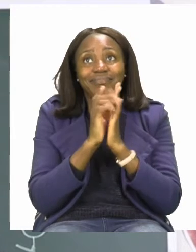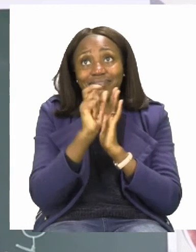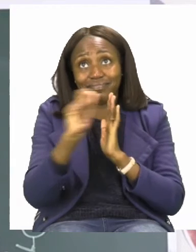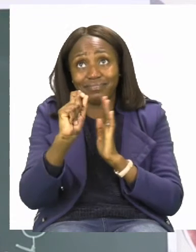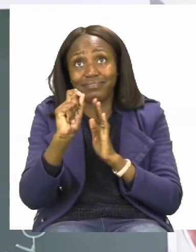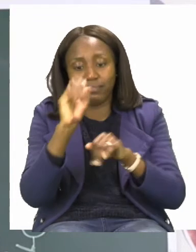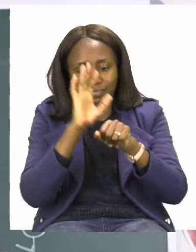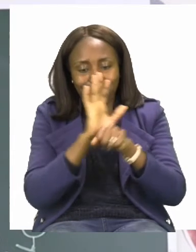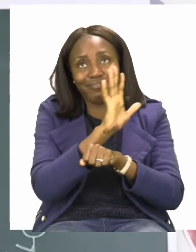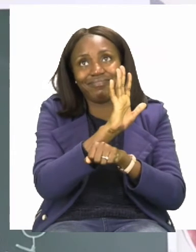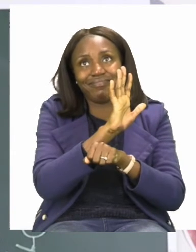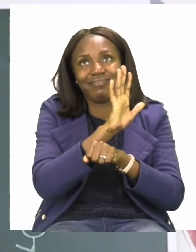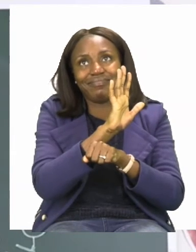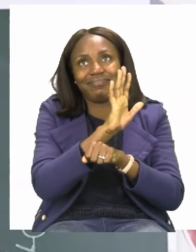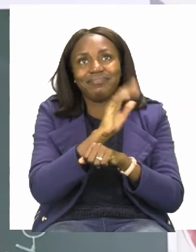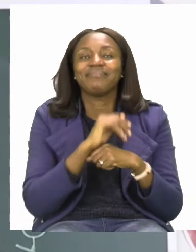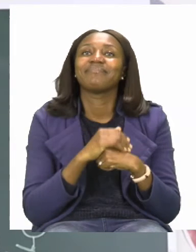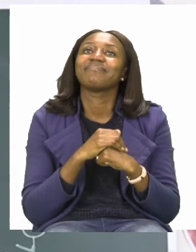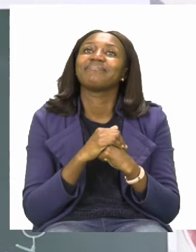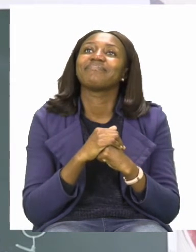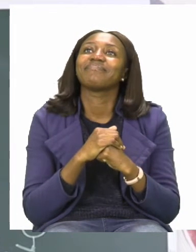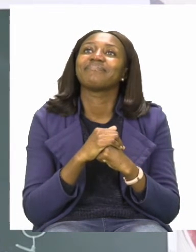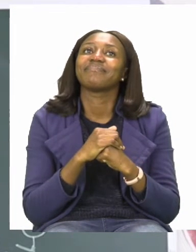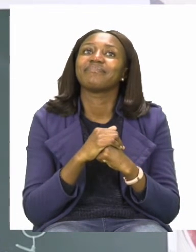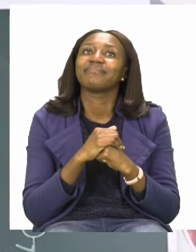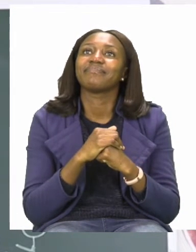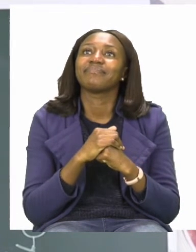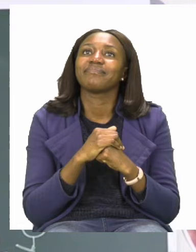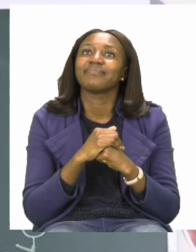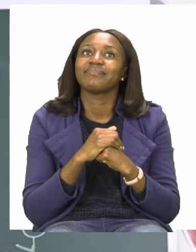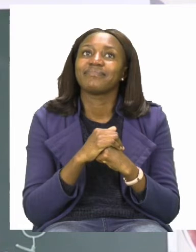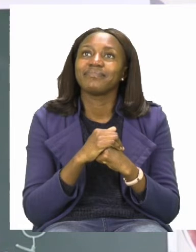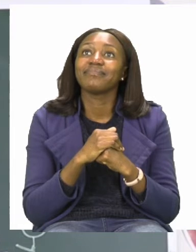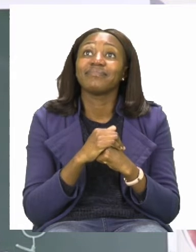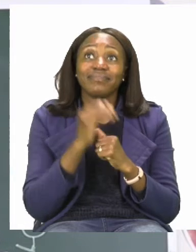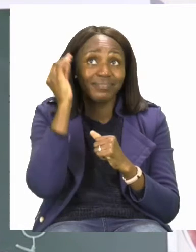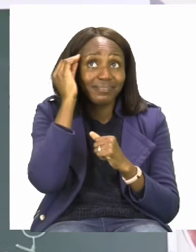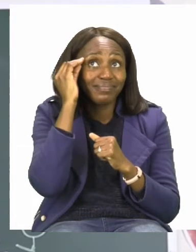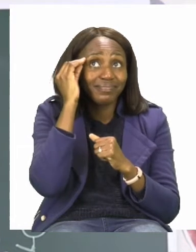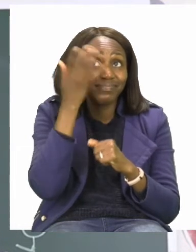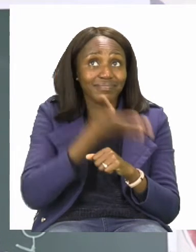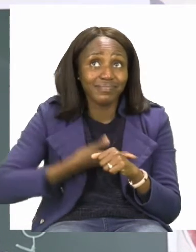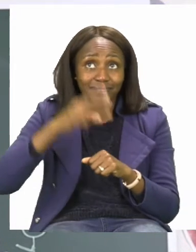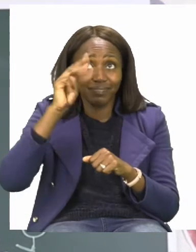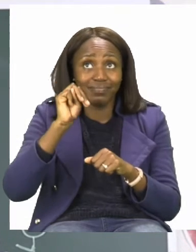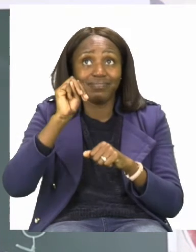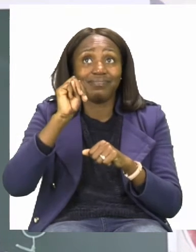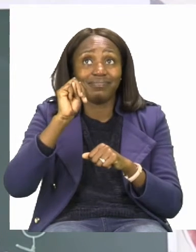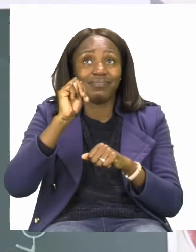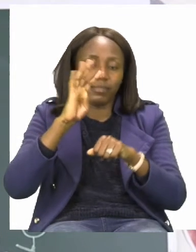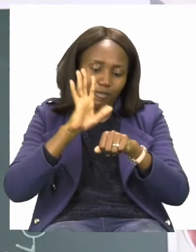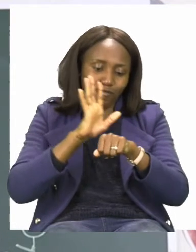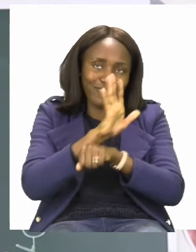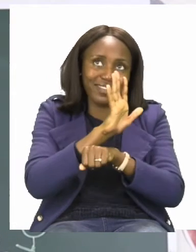and fill in the missing part where it says Mary is 5th